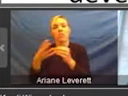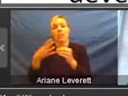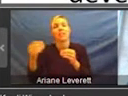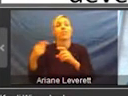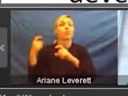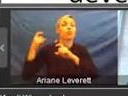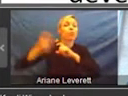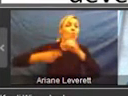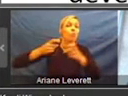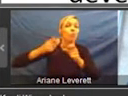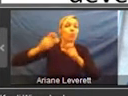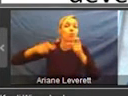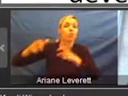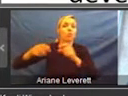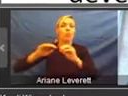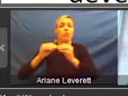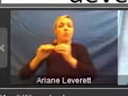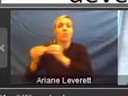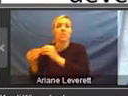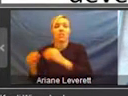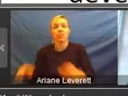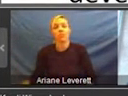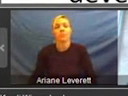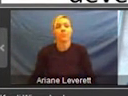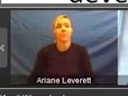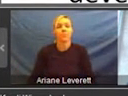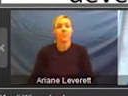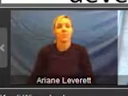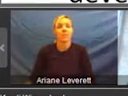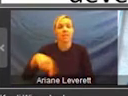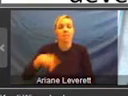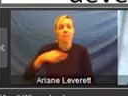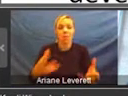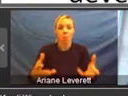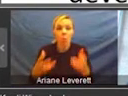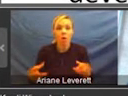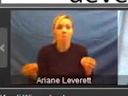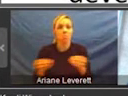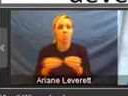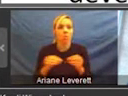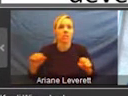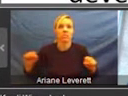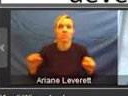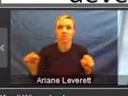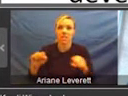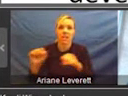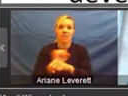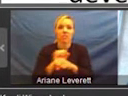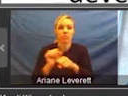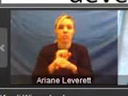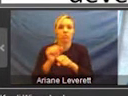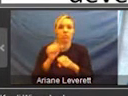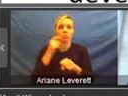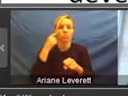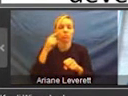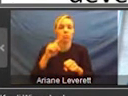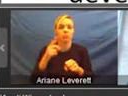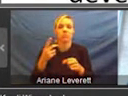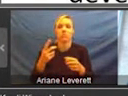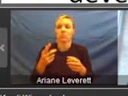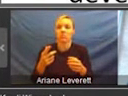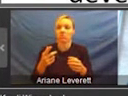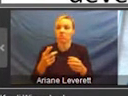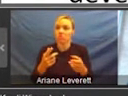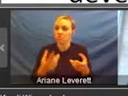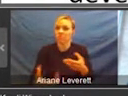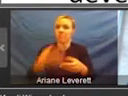and started calling for a more concerted effort to institutionalize the many hard lessons learned, as I just